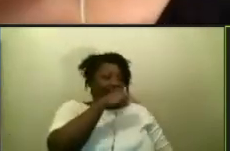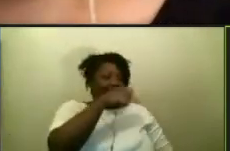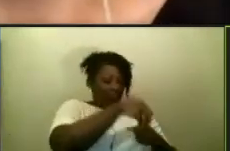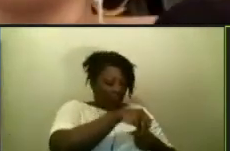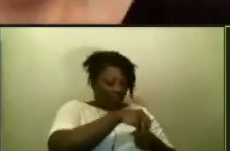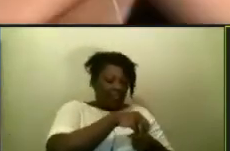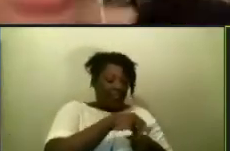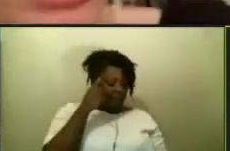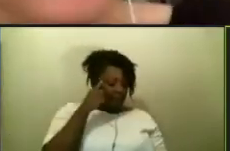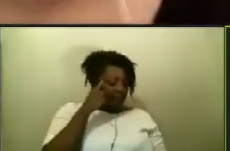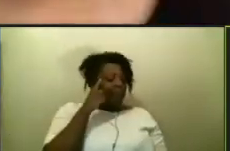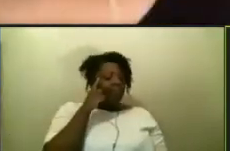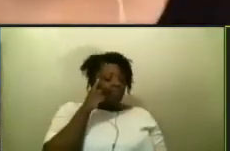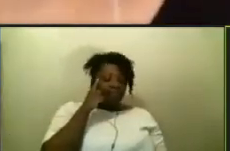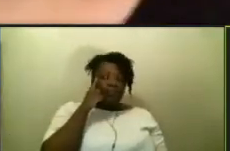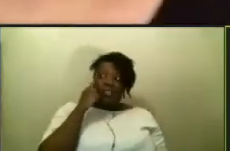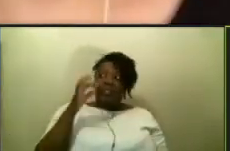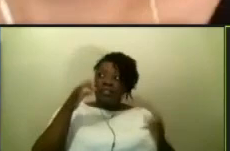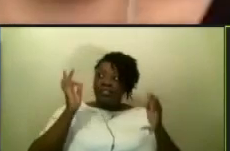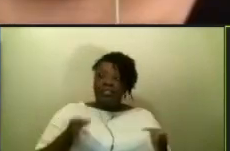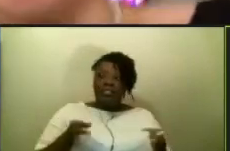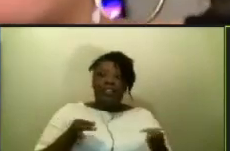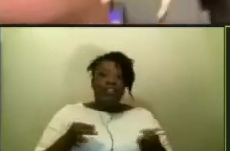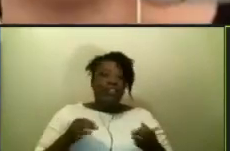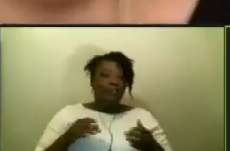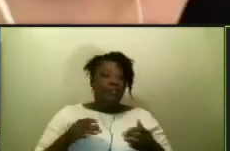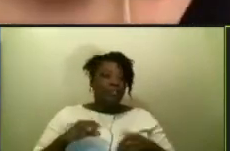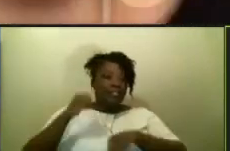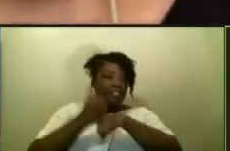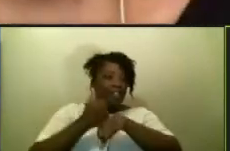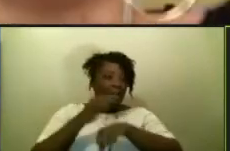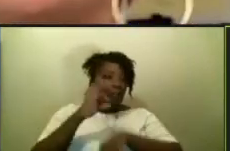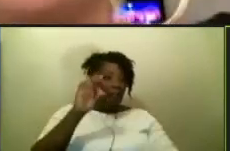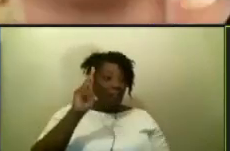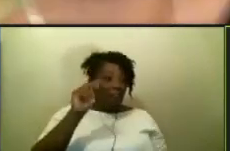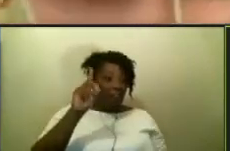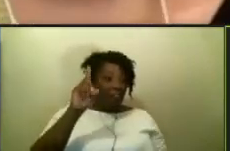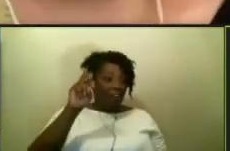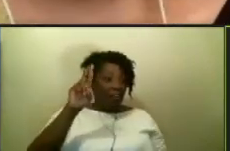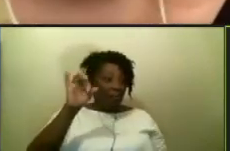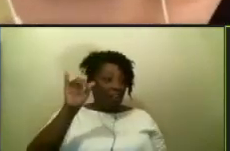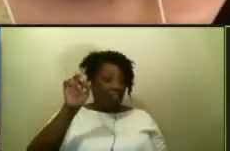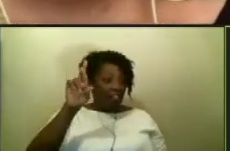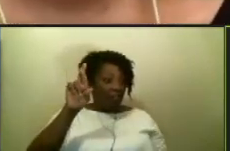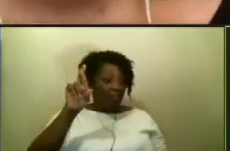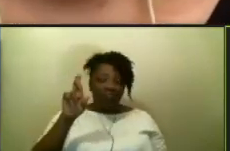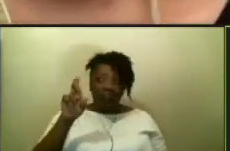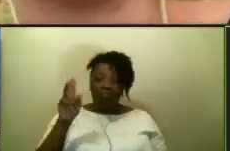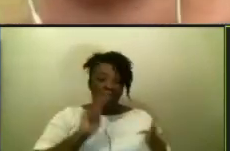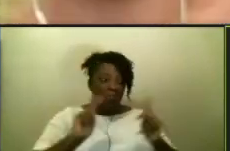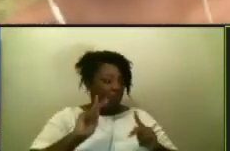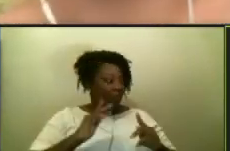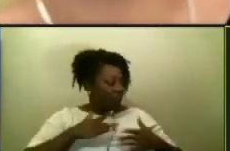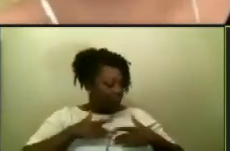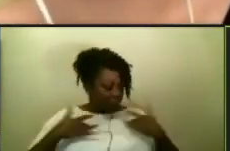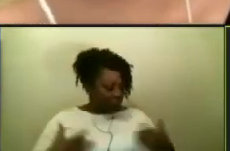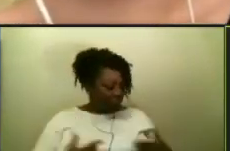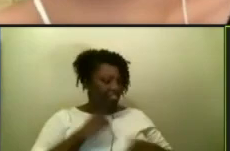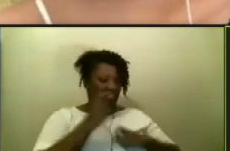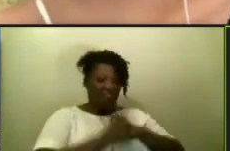So we decided to start this fundraiser because of that. And, you know, the response has been